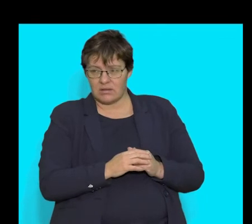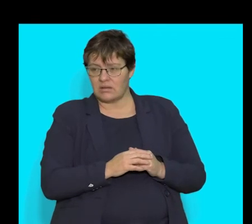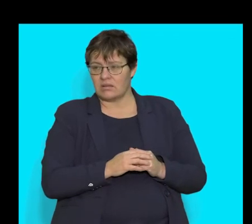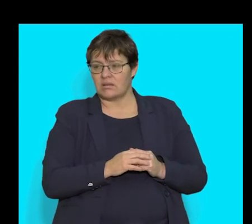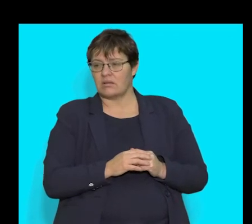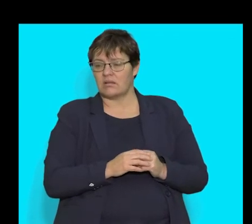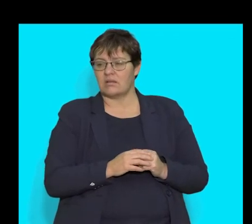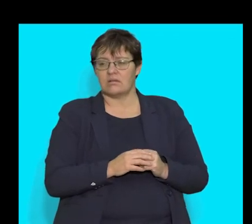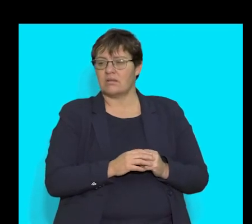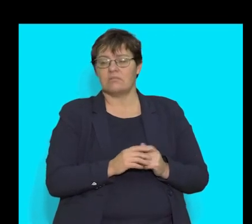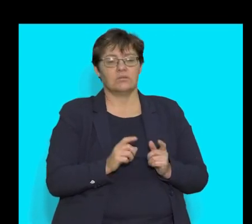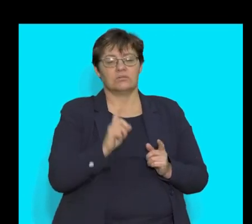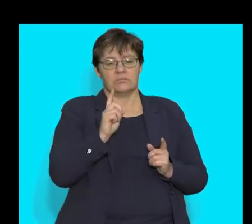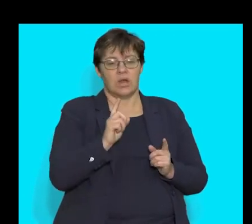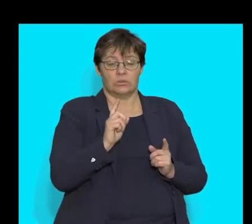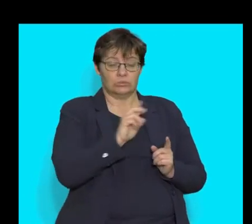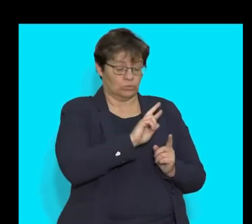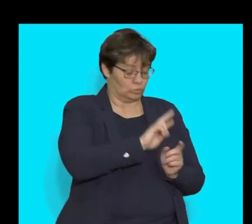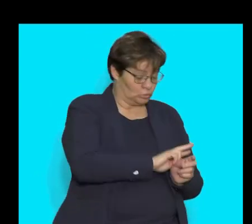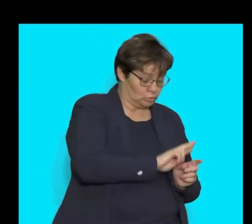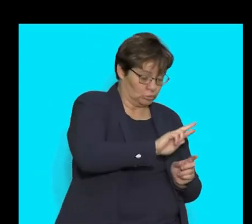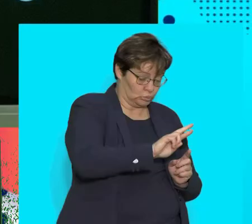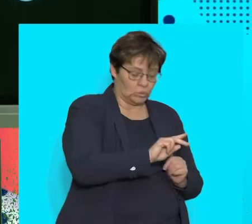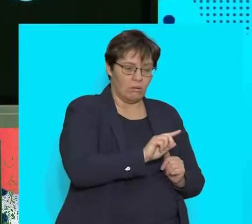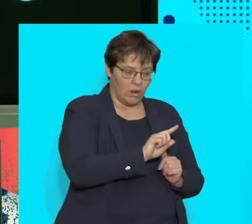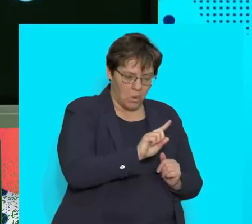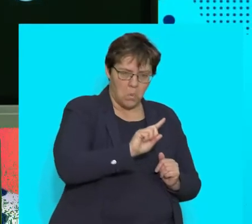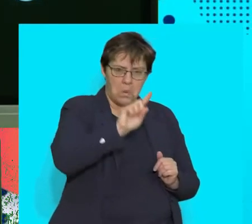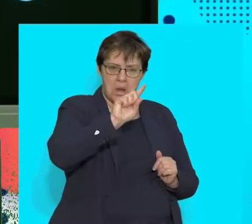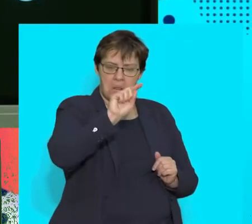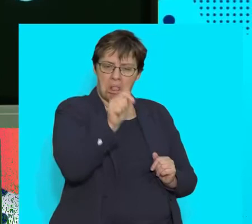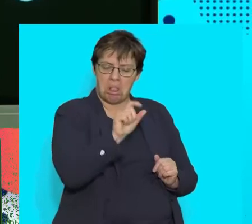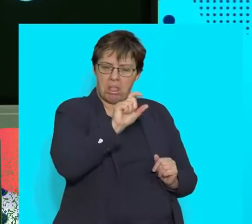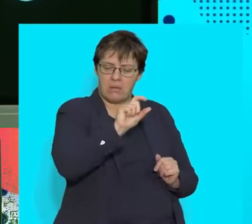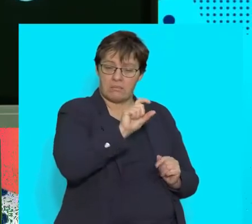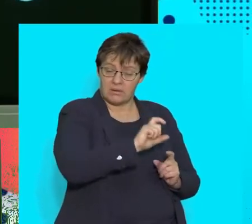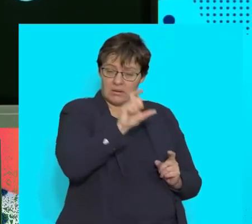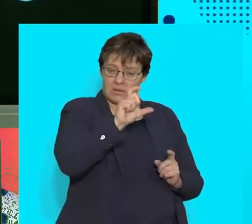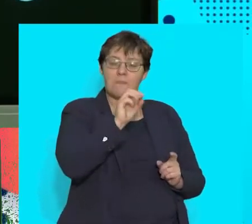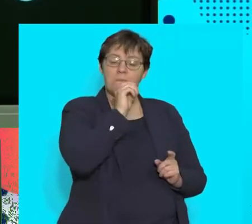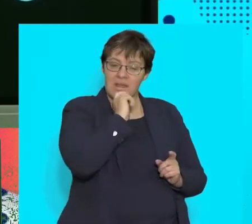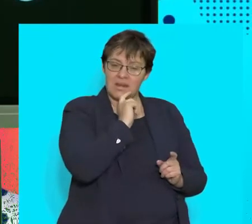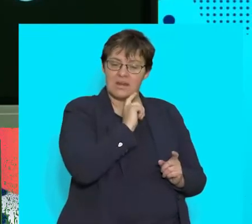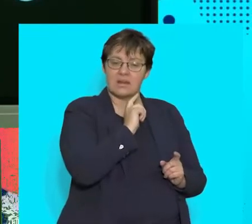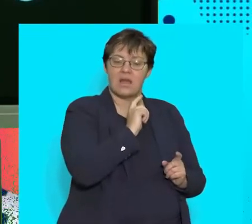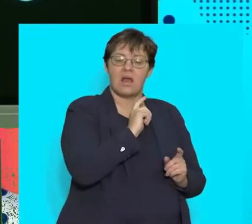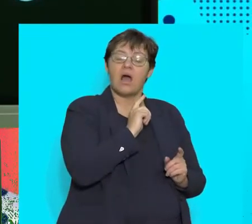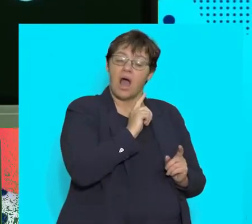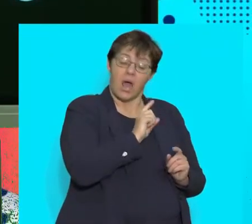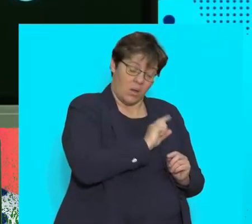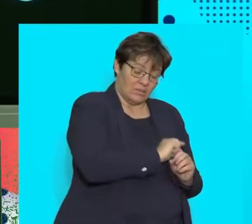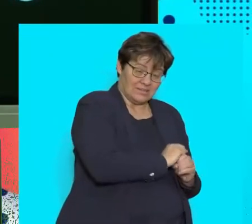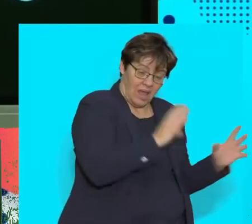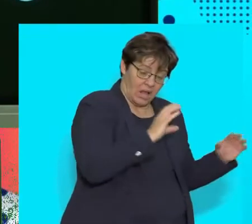going 2, it's going 1 and a bit. So what is this saying to you? It's traveling less and